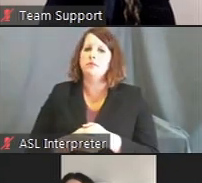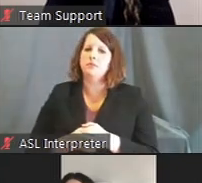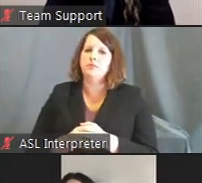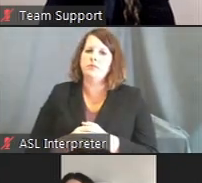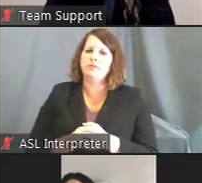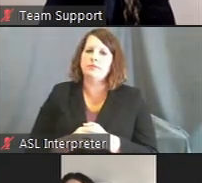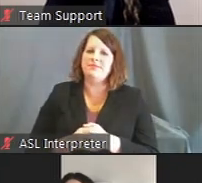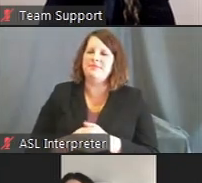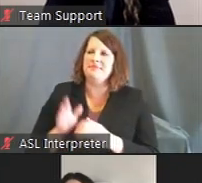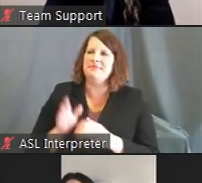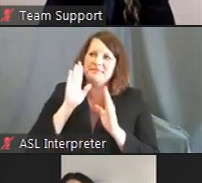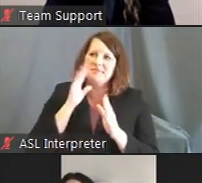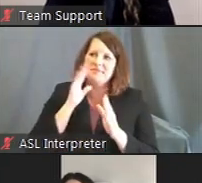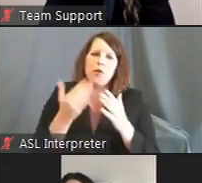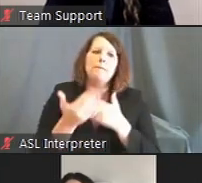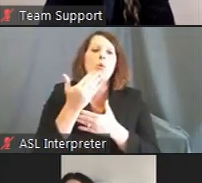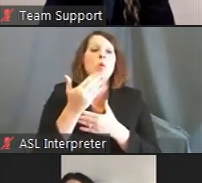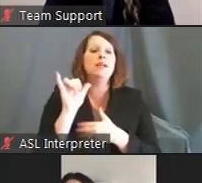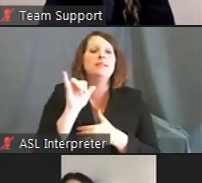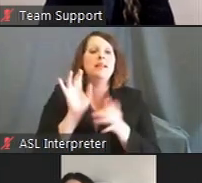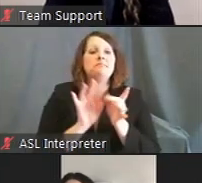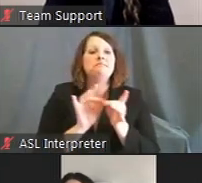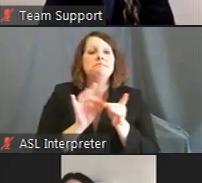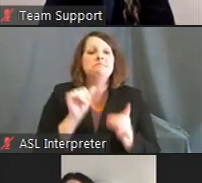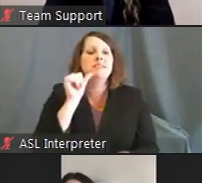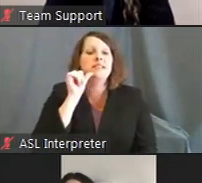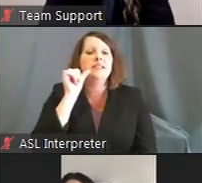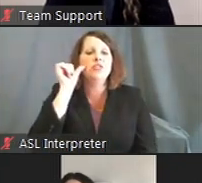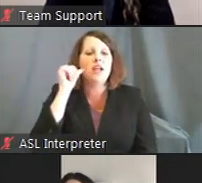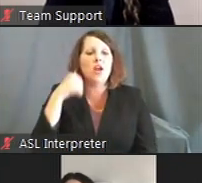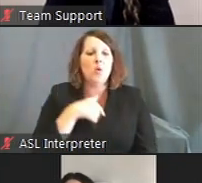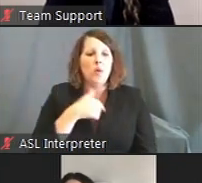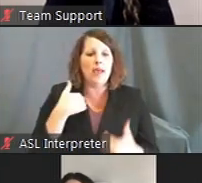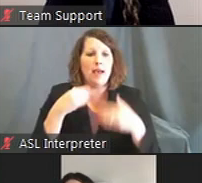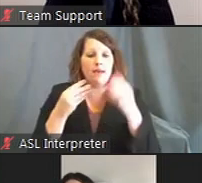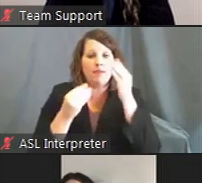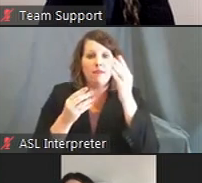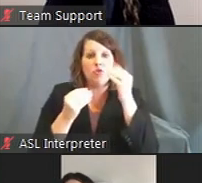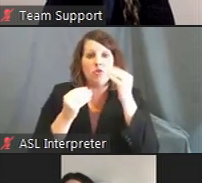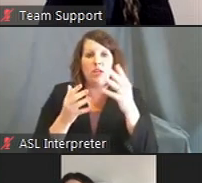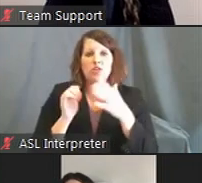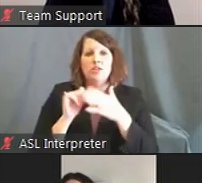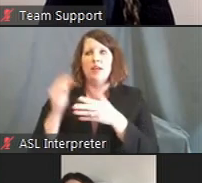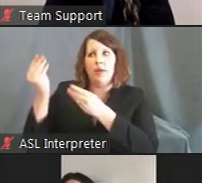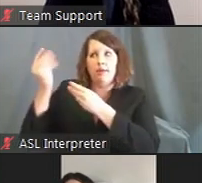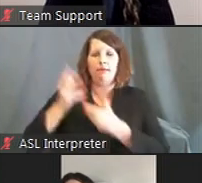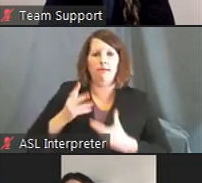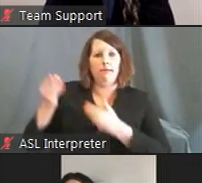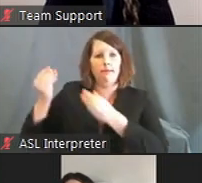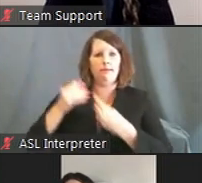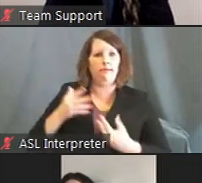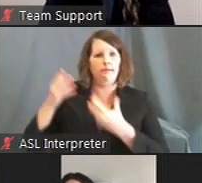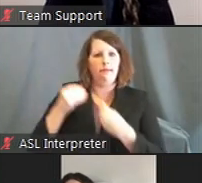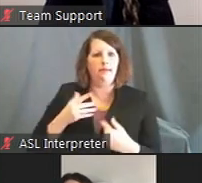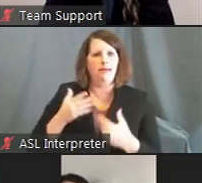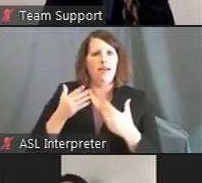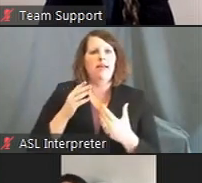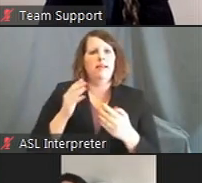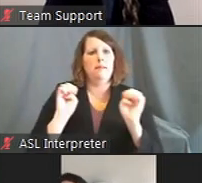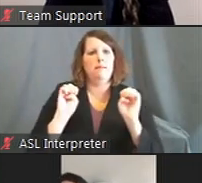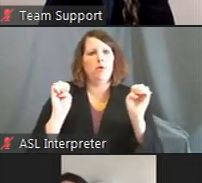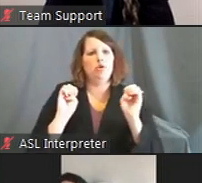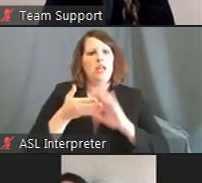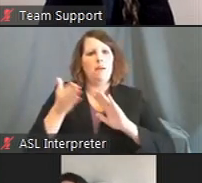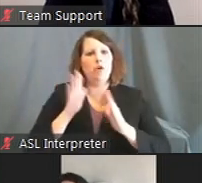Good morning. So as I said yesterday, we have data that comes in live to the fire headquarters up in the EOC, and